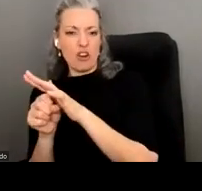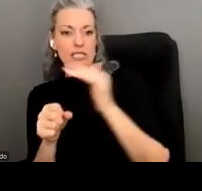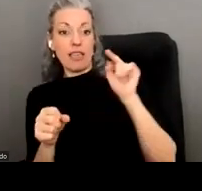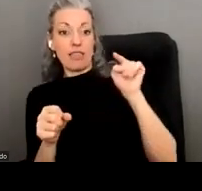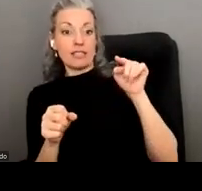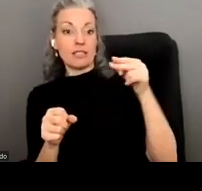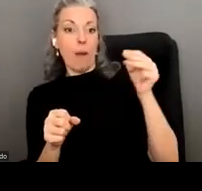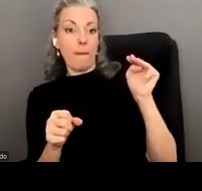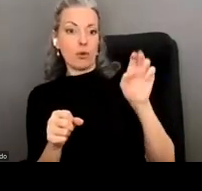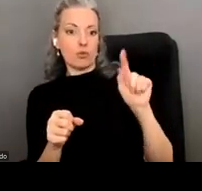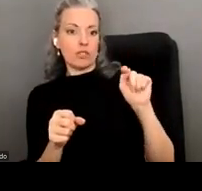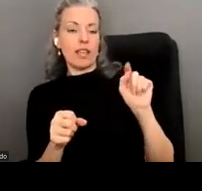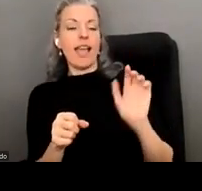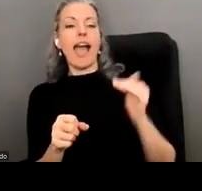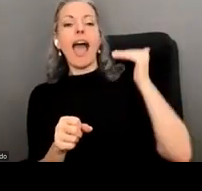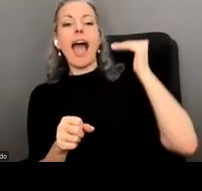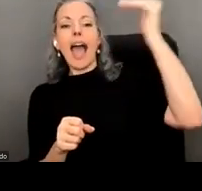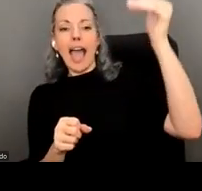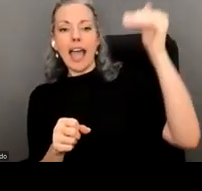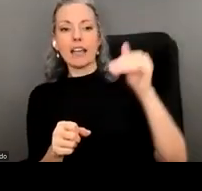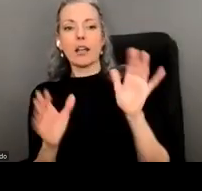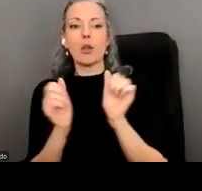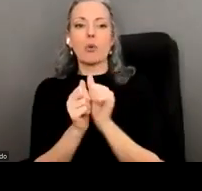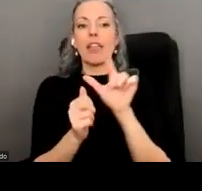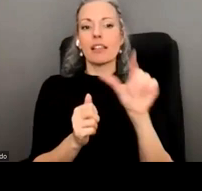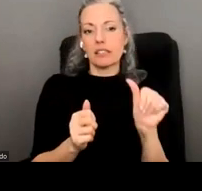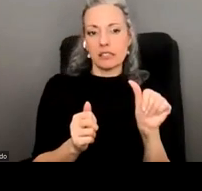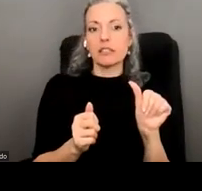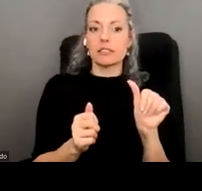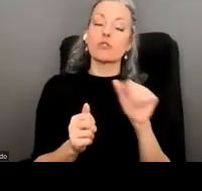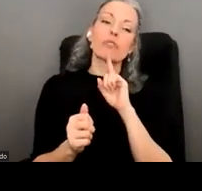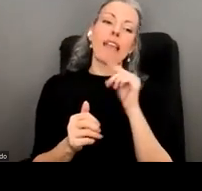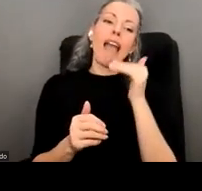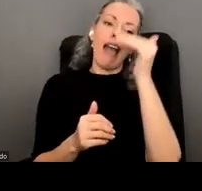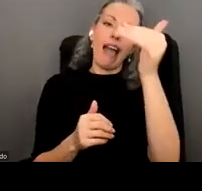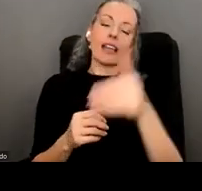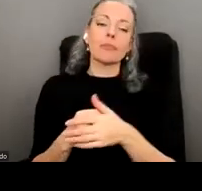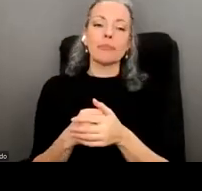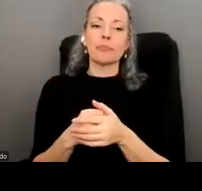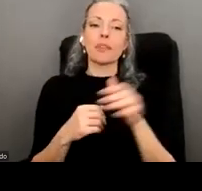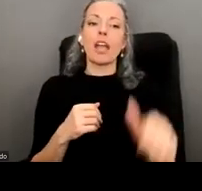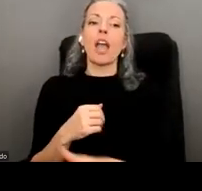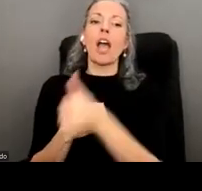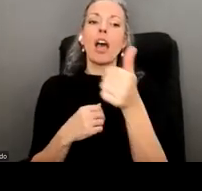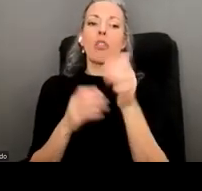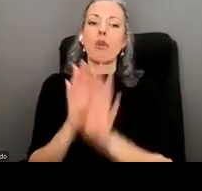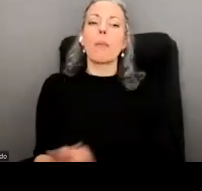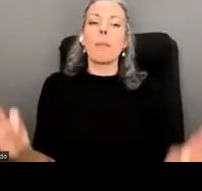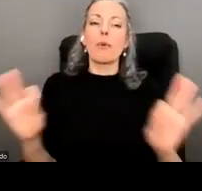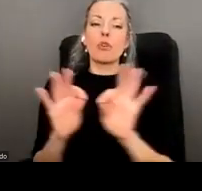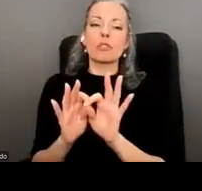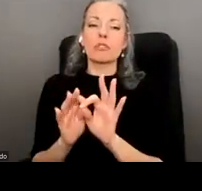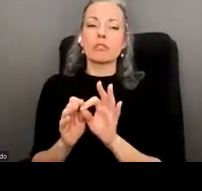those regions versus Los Angeles, for example. Those rates are relatively higher. And then something else that's really critical, I'd love to get your feedback on, is